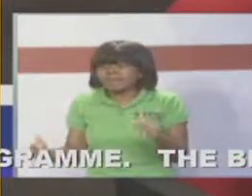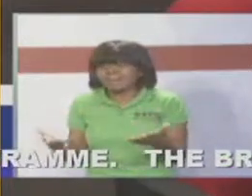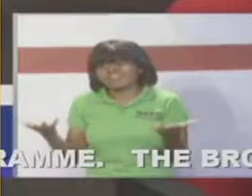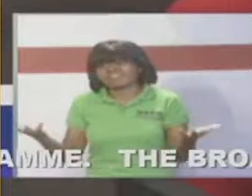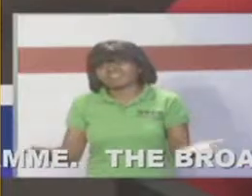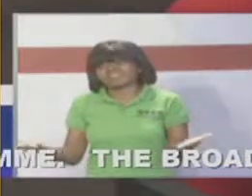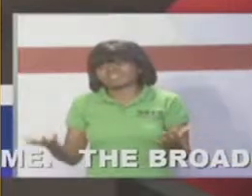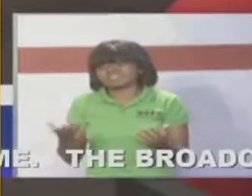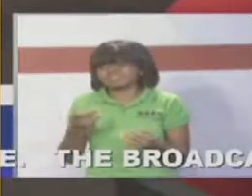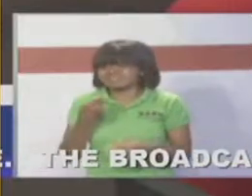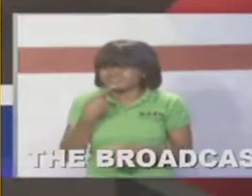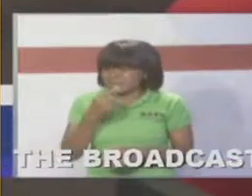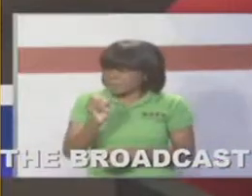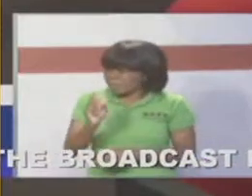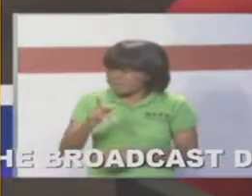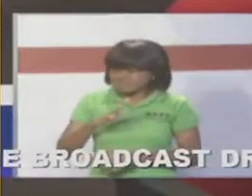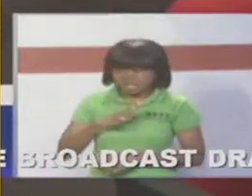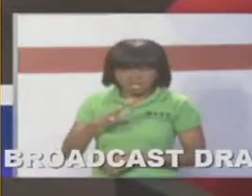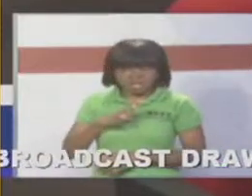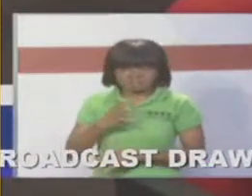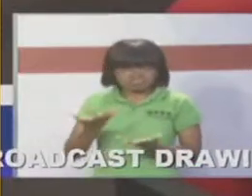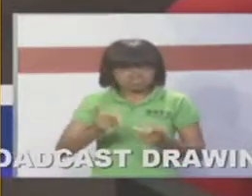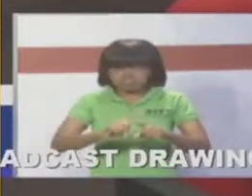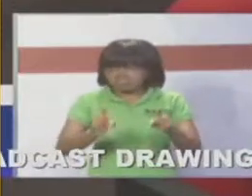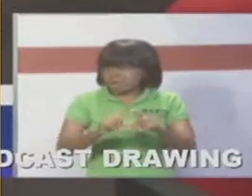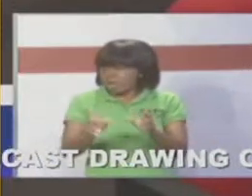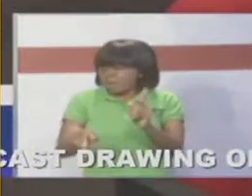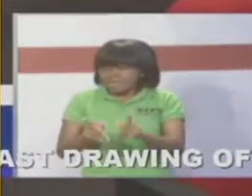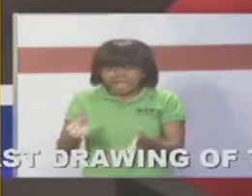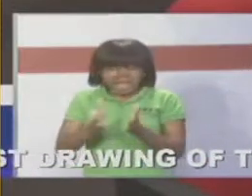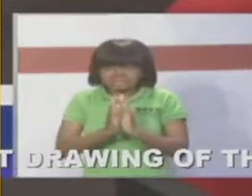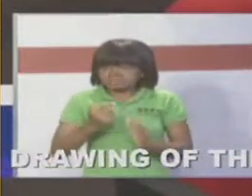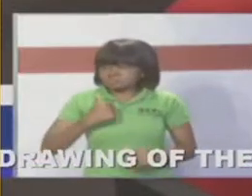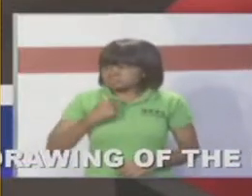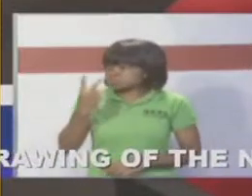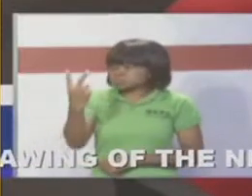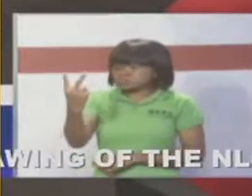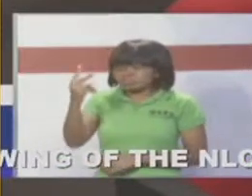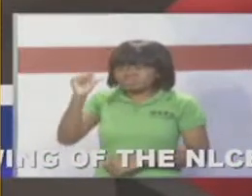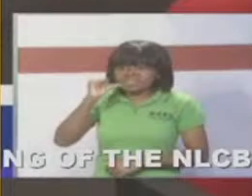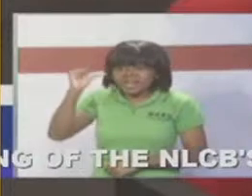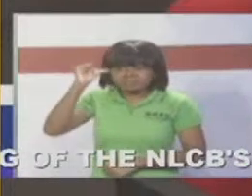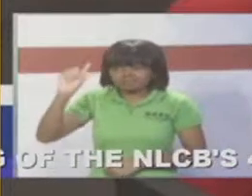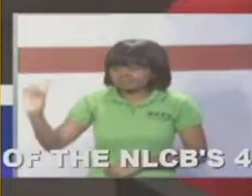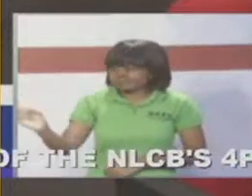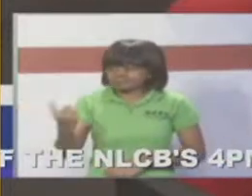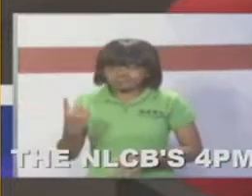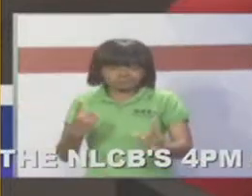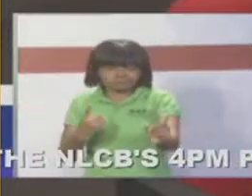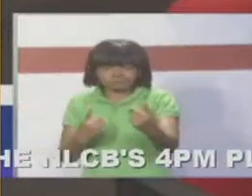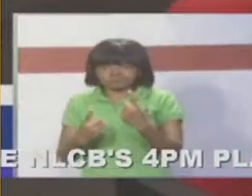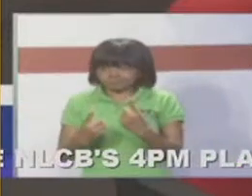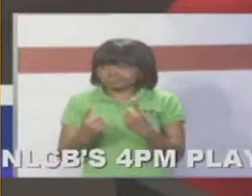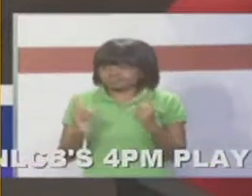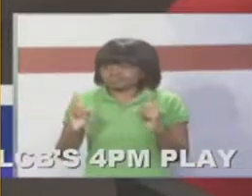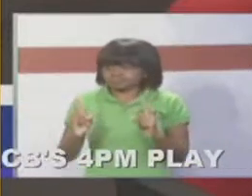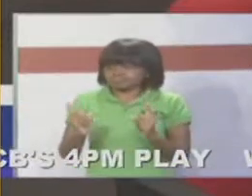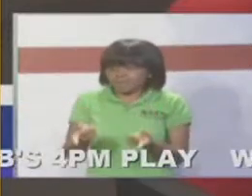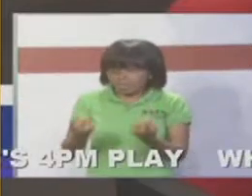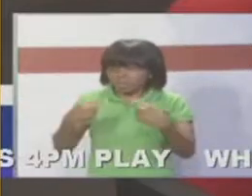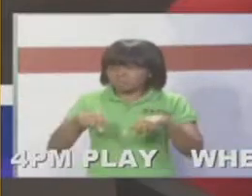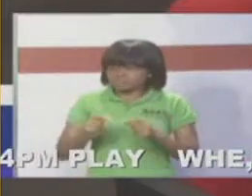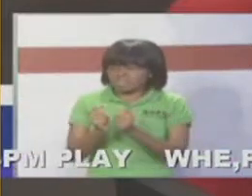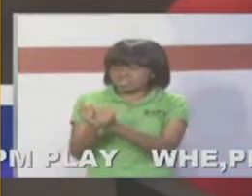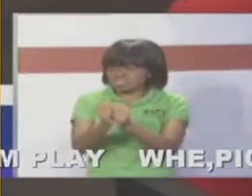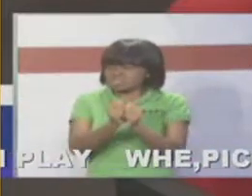why can't we allow children back out? Has this got government attention at all? These student athletes who are